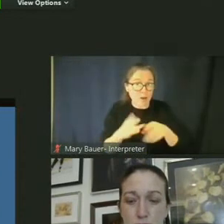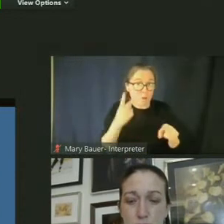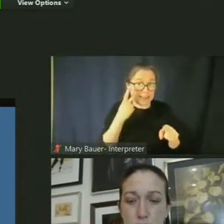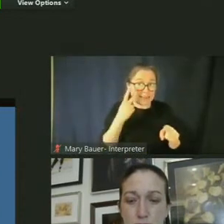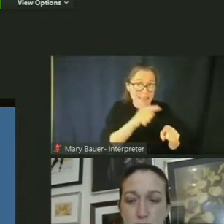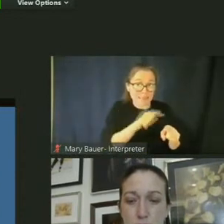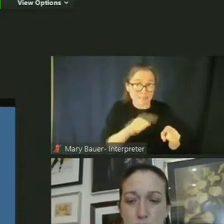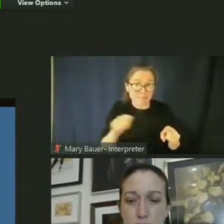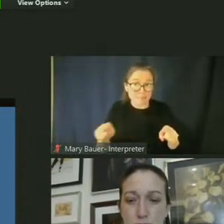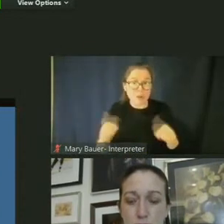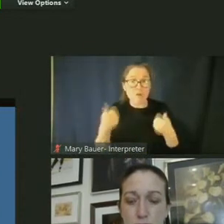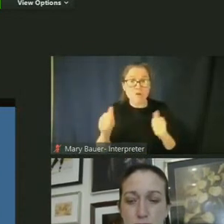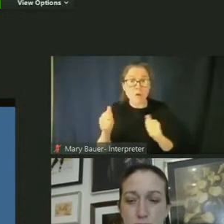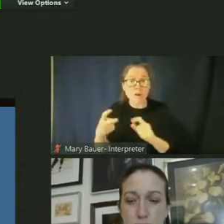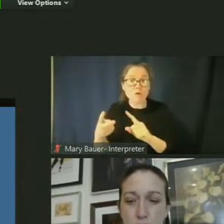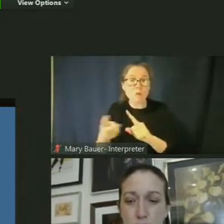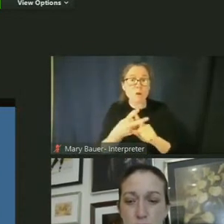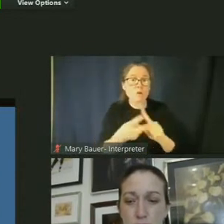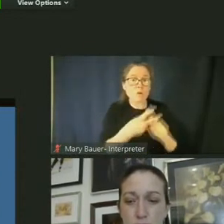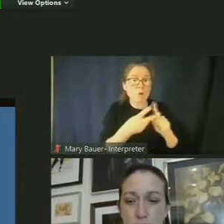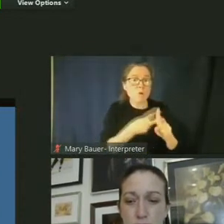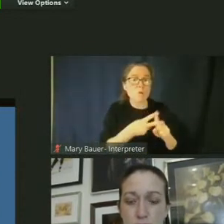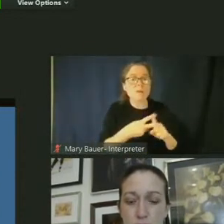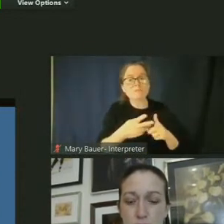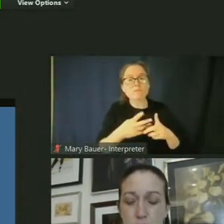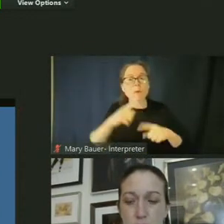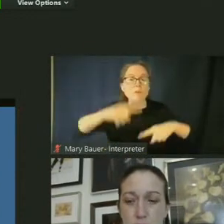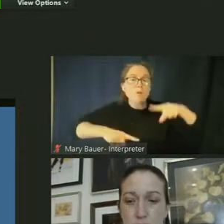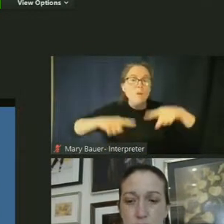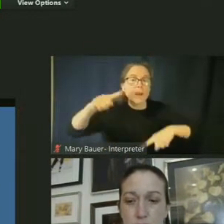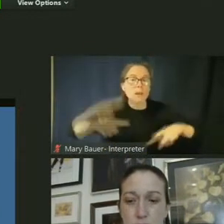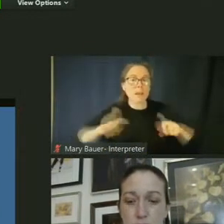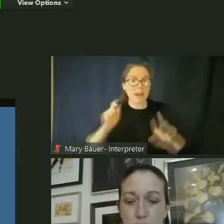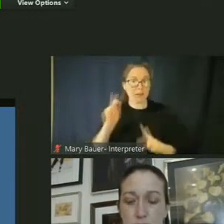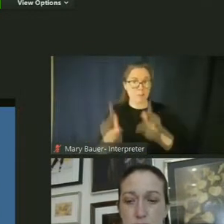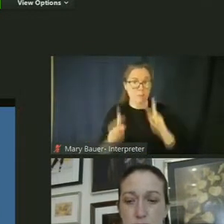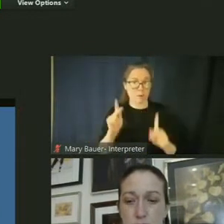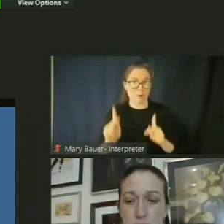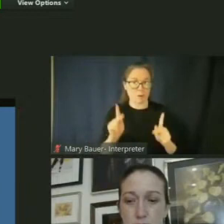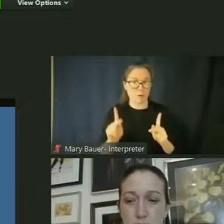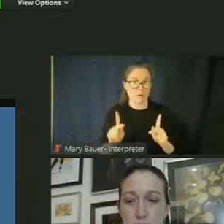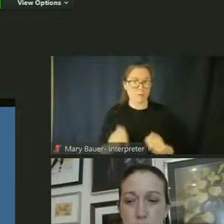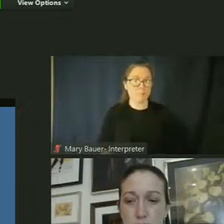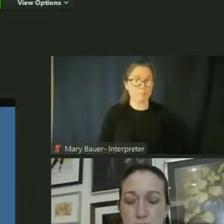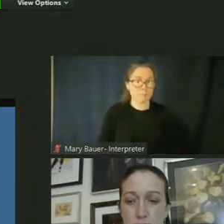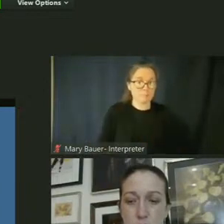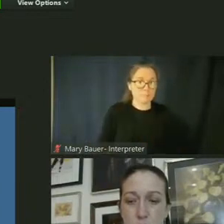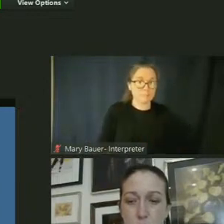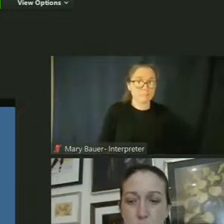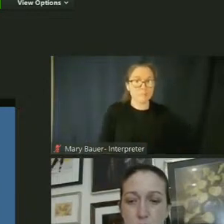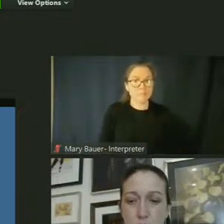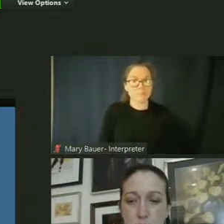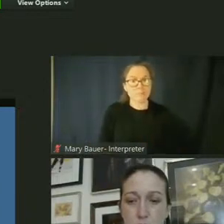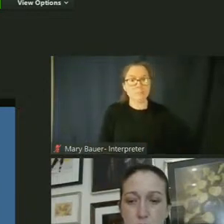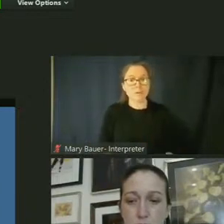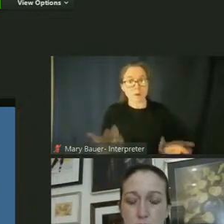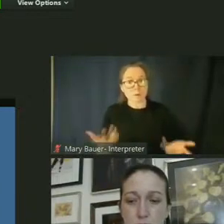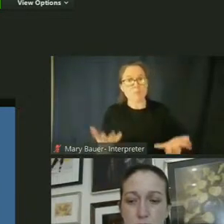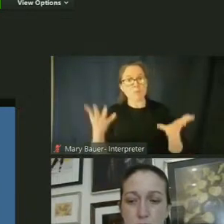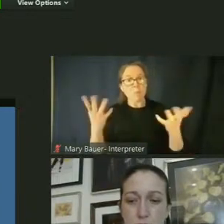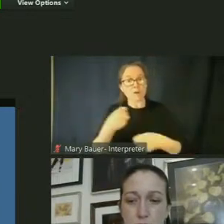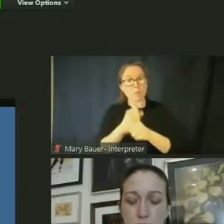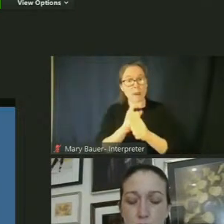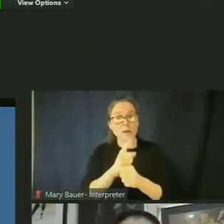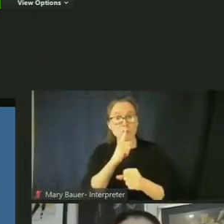did their best to recruit similar proportions of the various race and ethnic groups to mimic what would happen on a larger